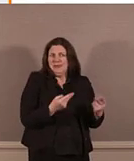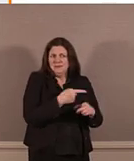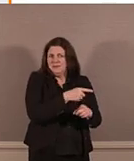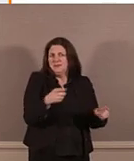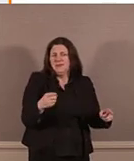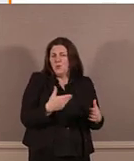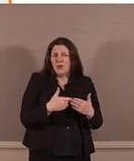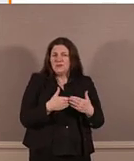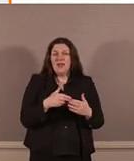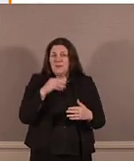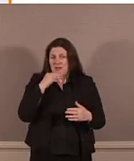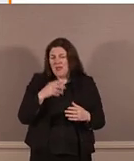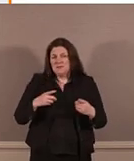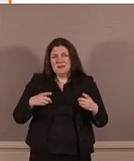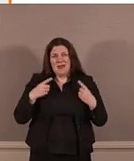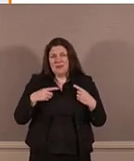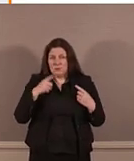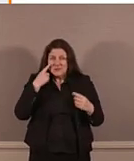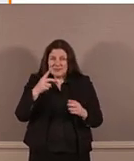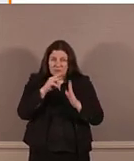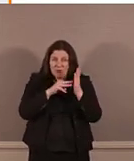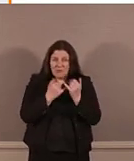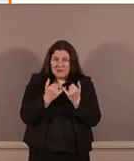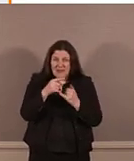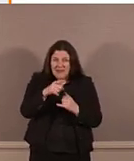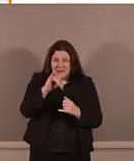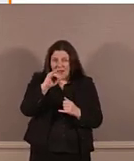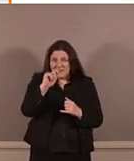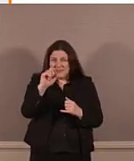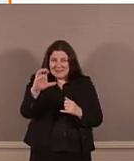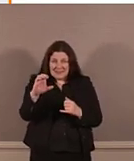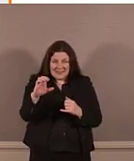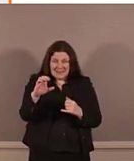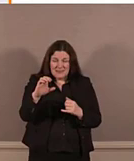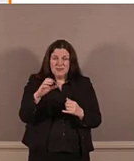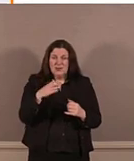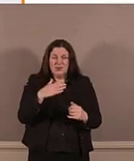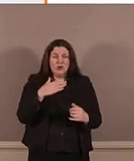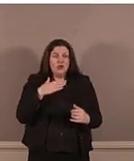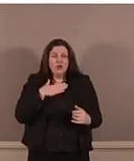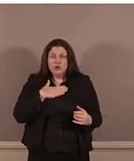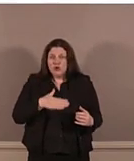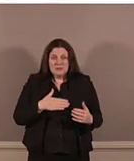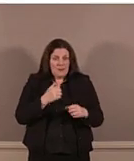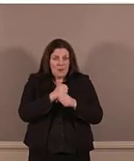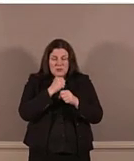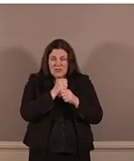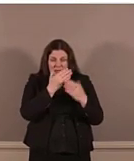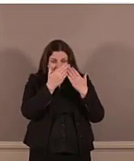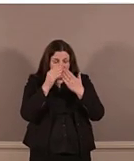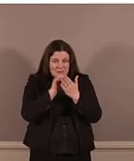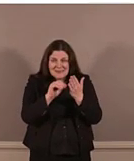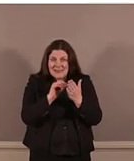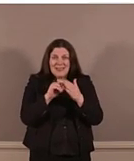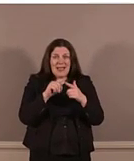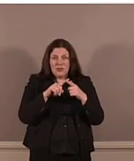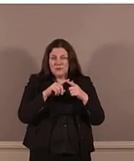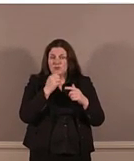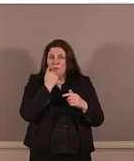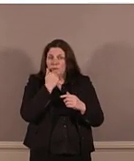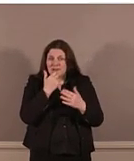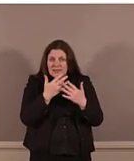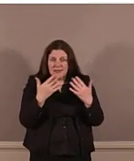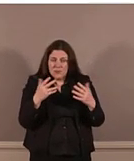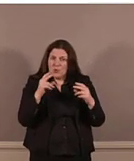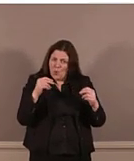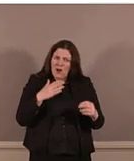programmes are available. But we would hope that it just wouldn't be in the area of literacy and numeracy. We would hope that it would